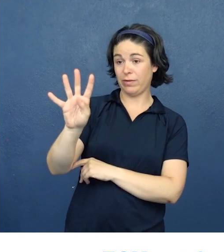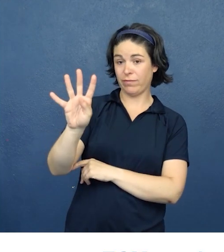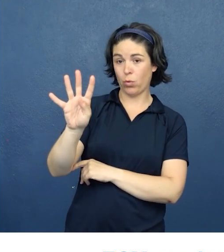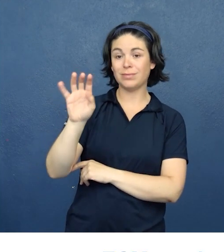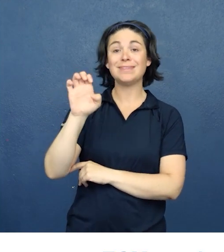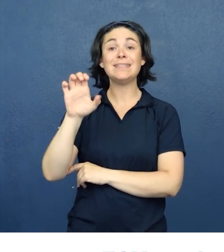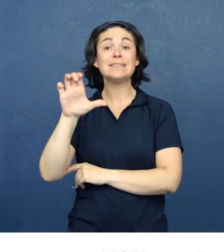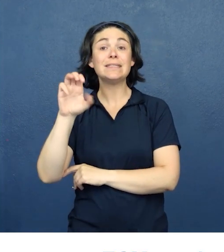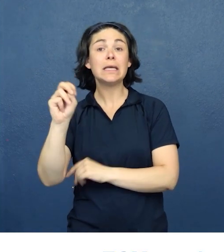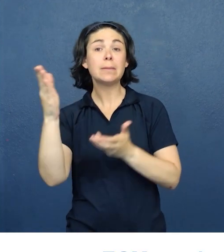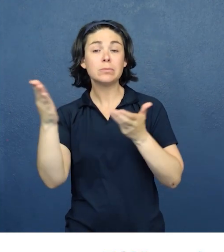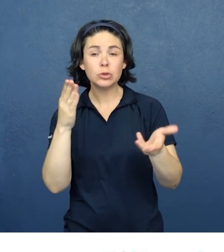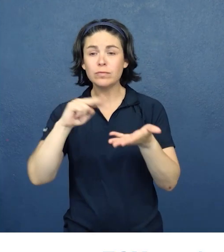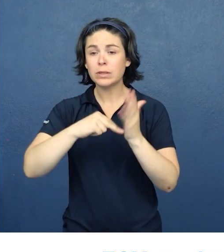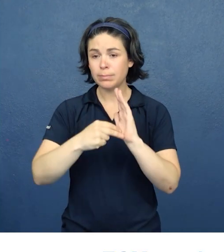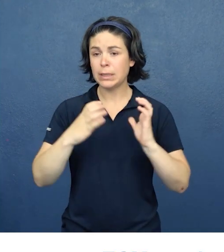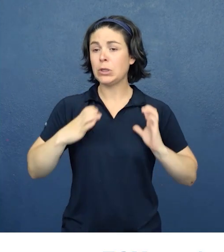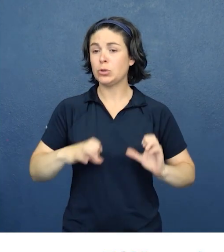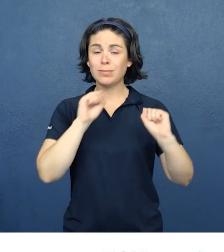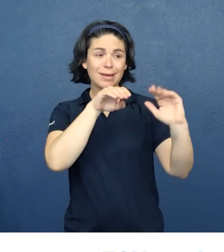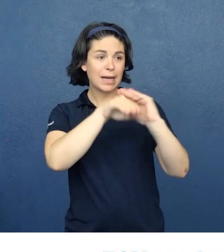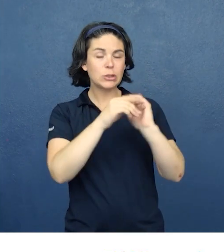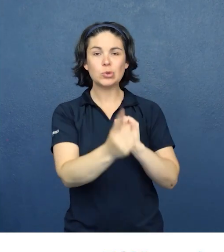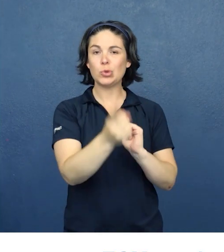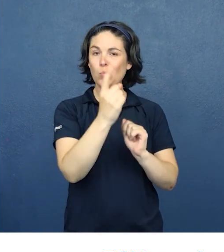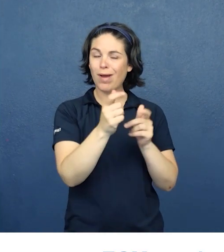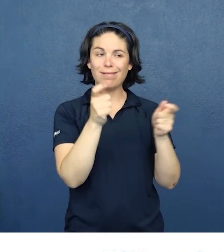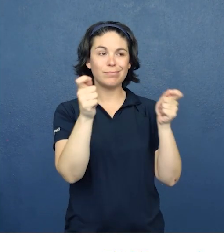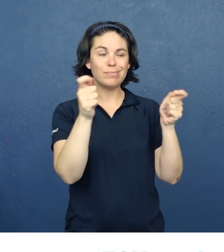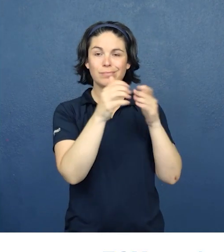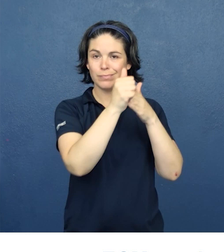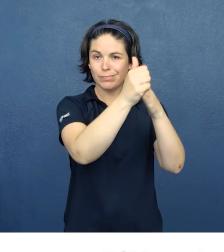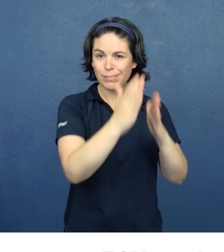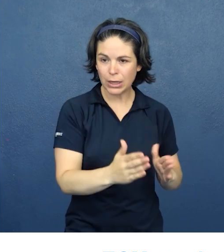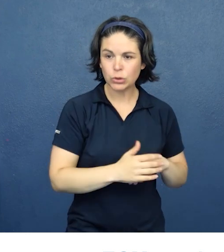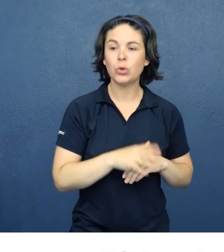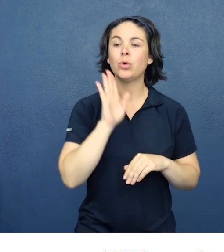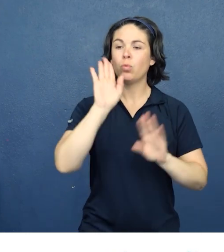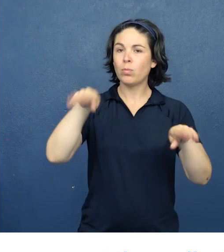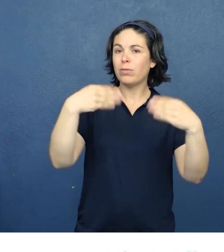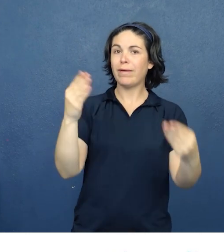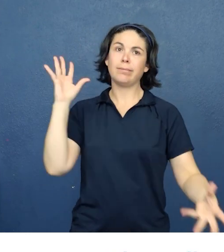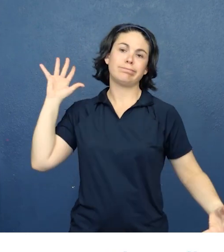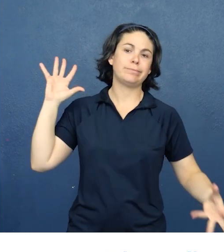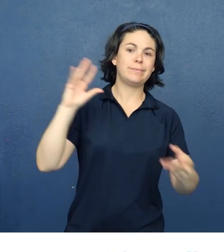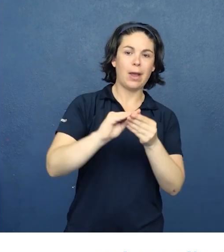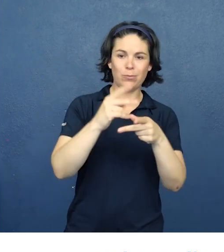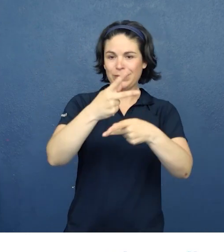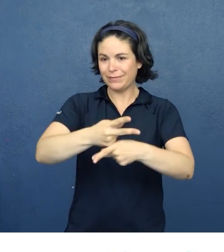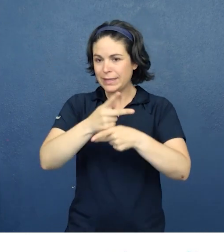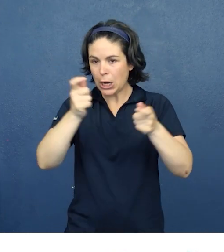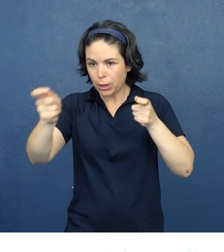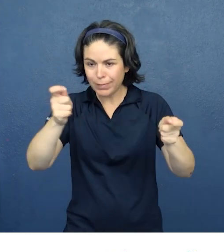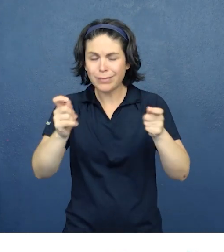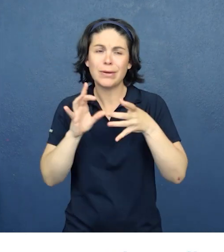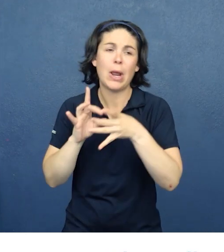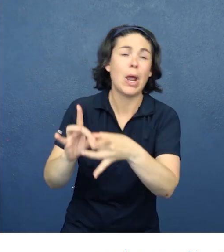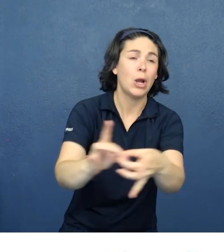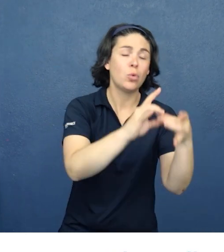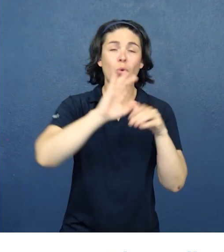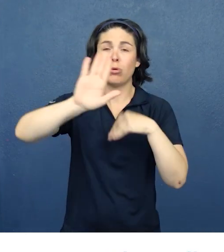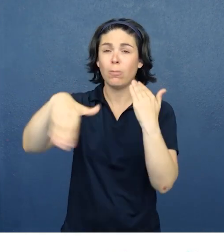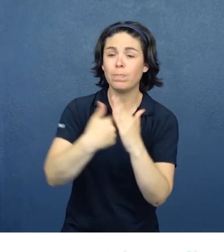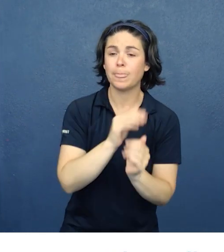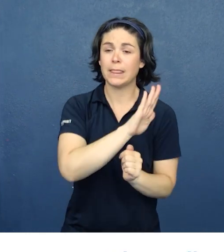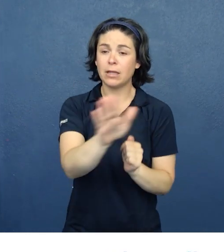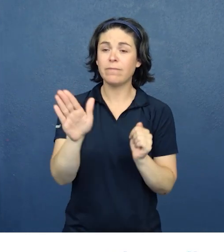ECM services mean consumer access to a single lead case manager who provides comprehensive care management and coordinates all of the